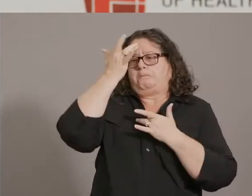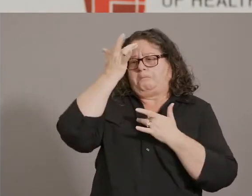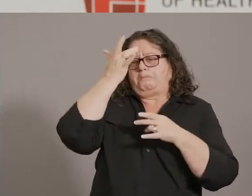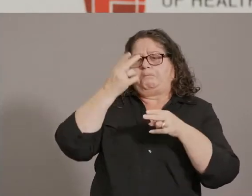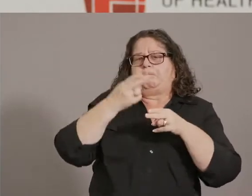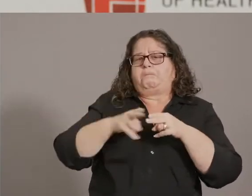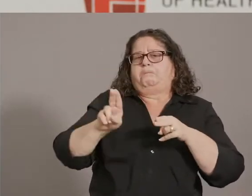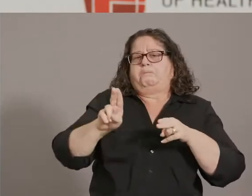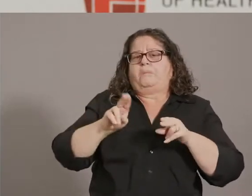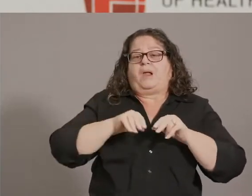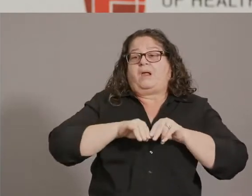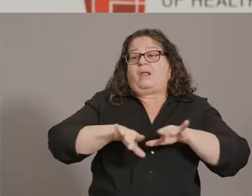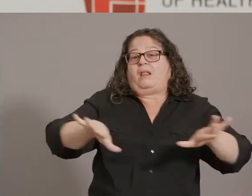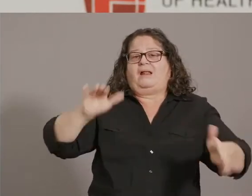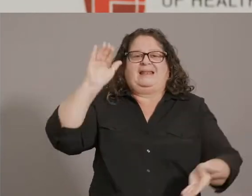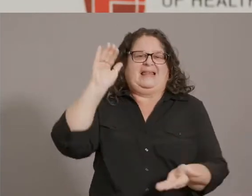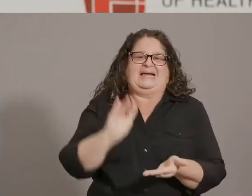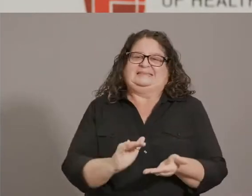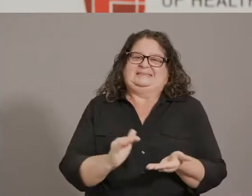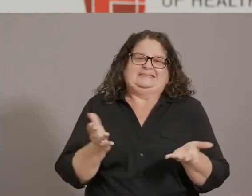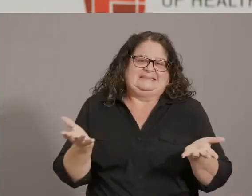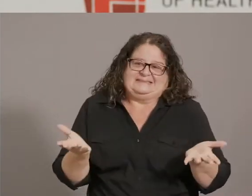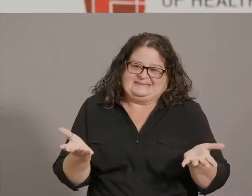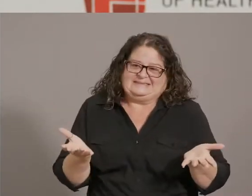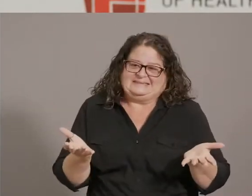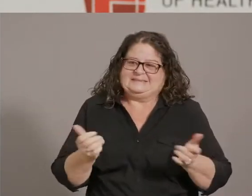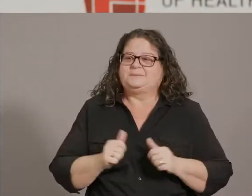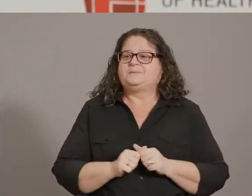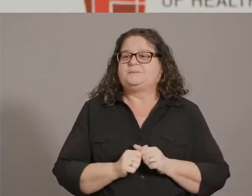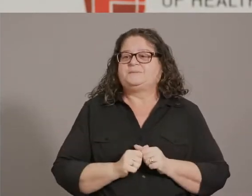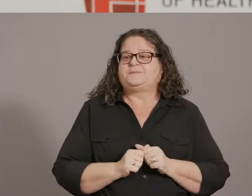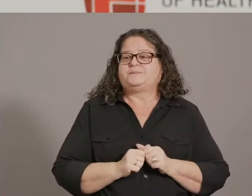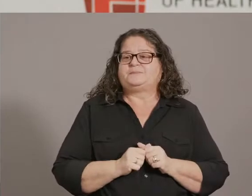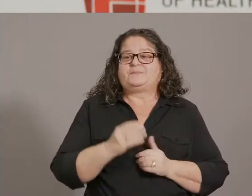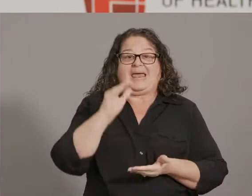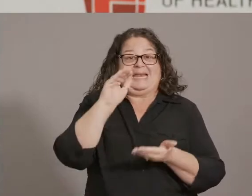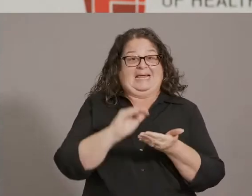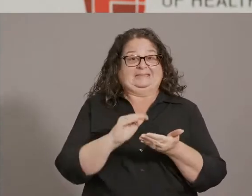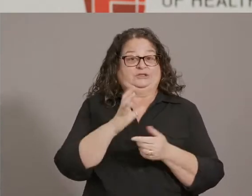also significantly reduces your chances of hospitalization and death.